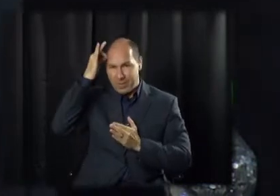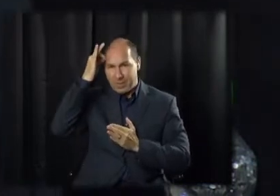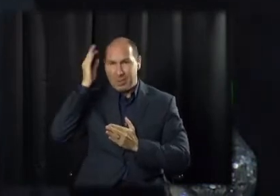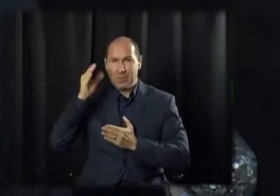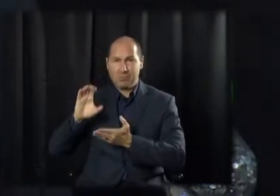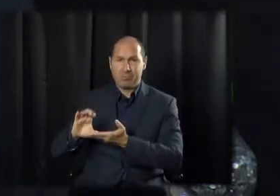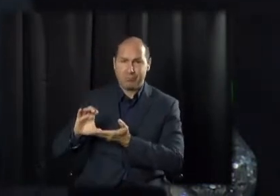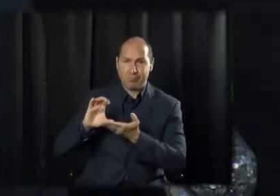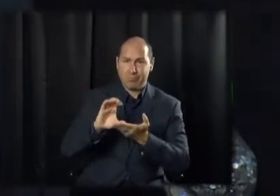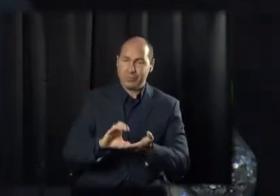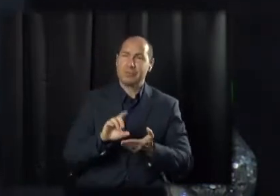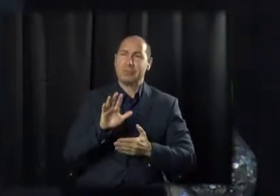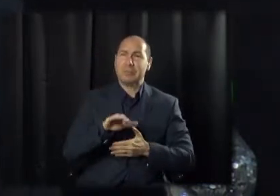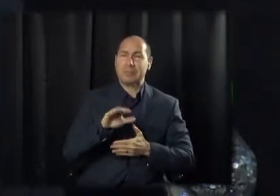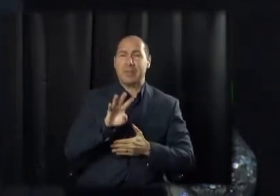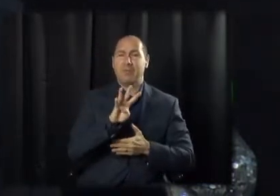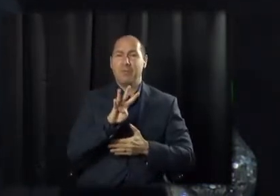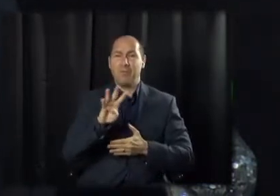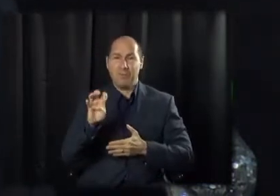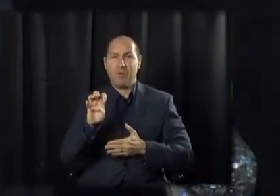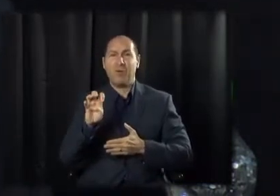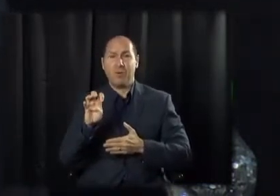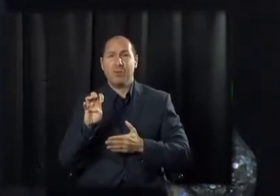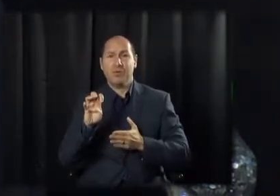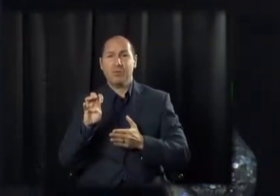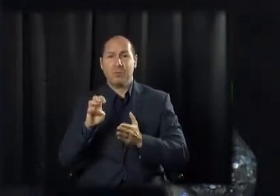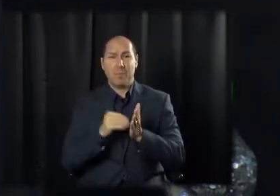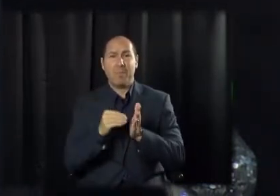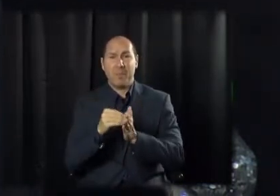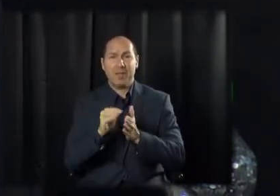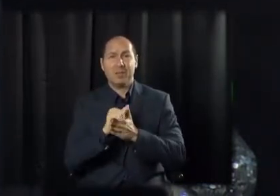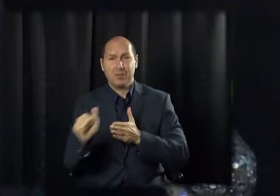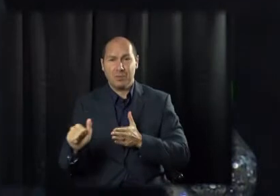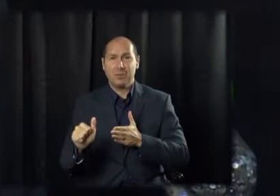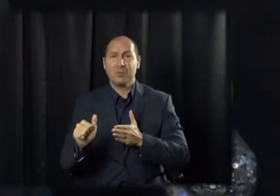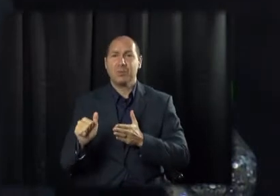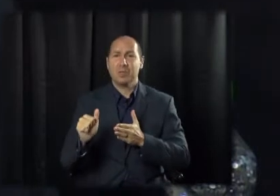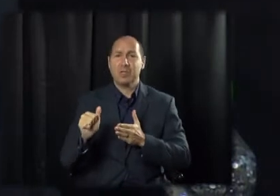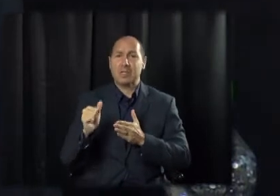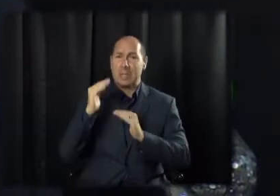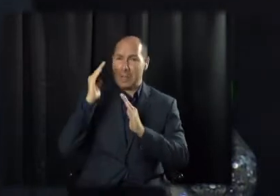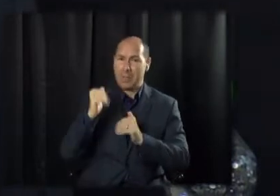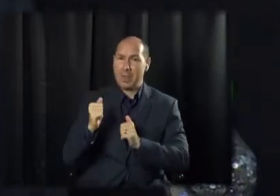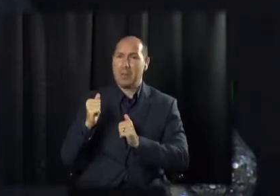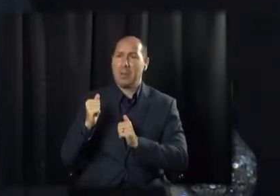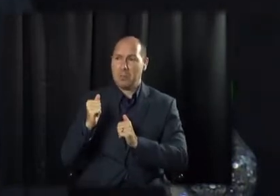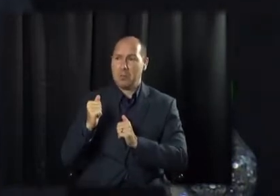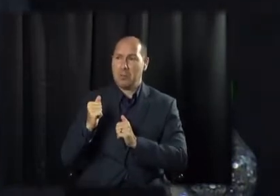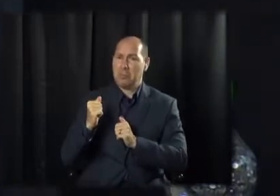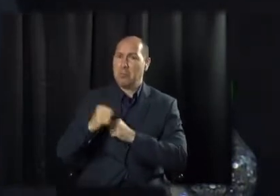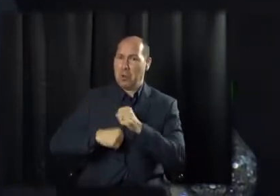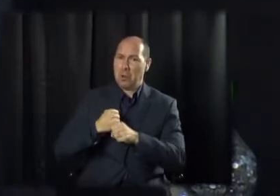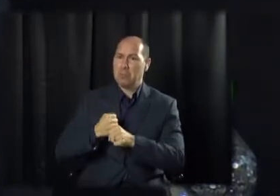$400 million to be coming in the next couple of years. Now is the perfect time to make